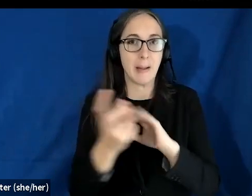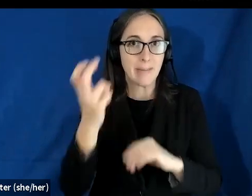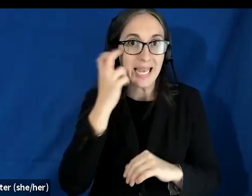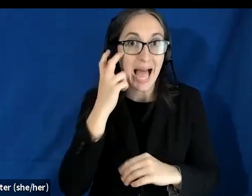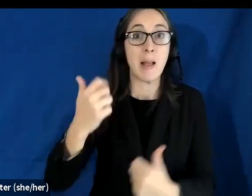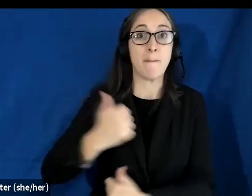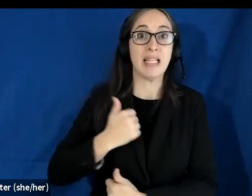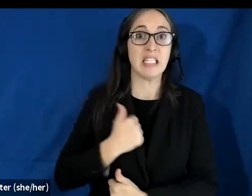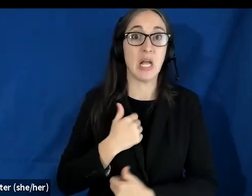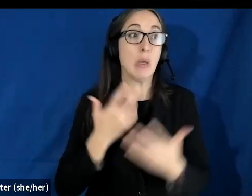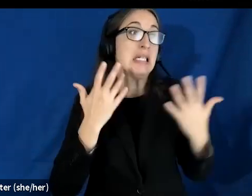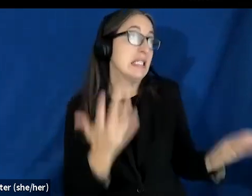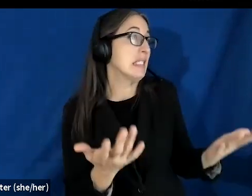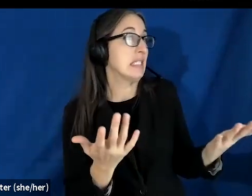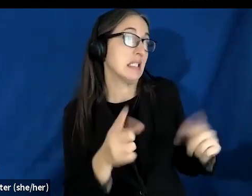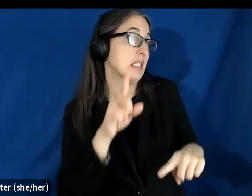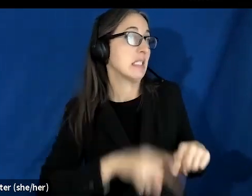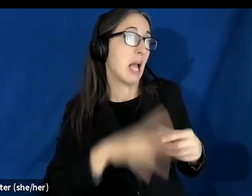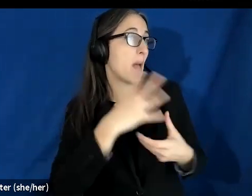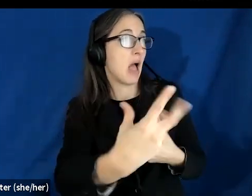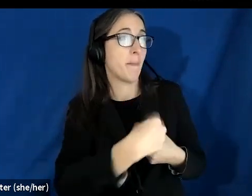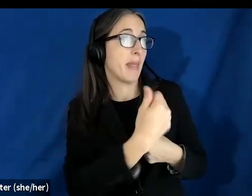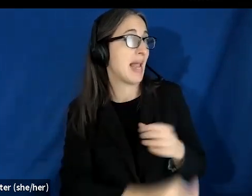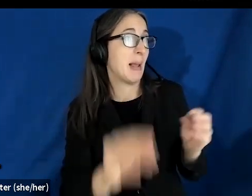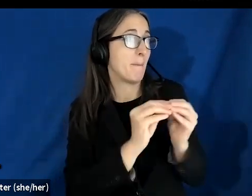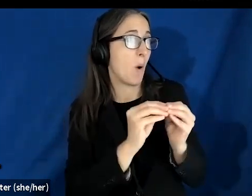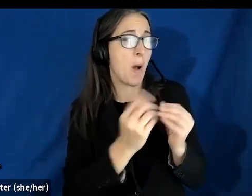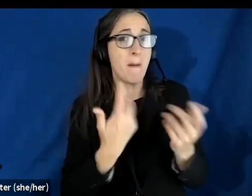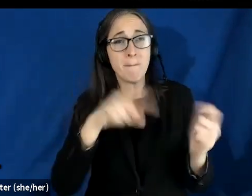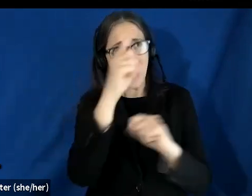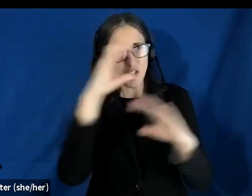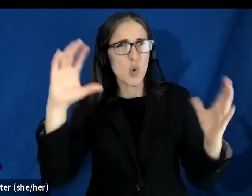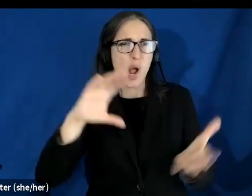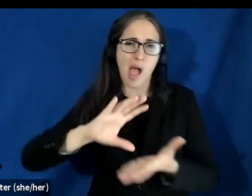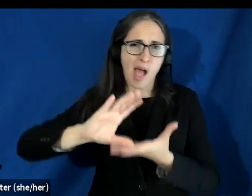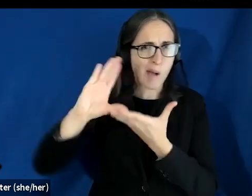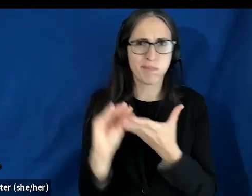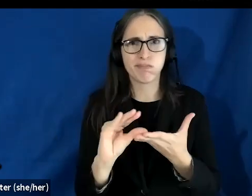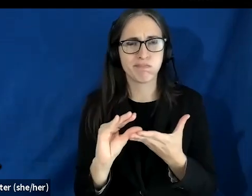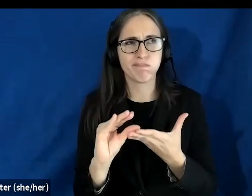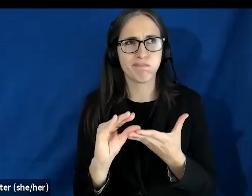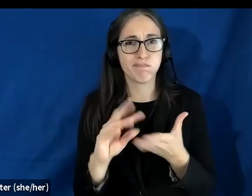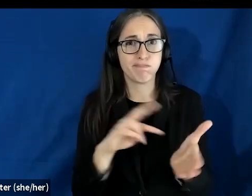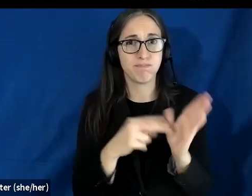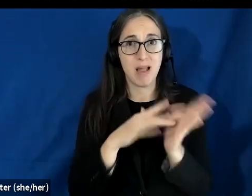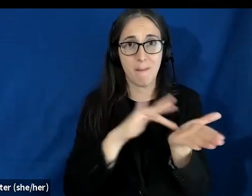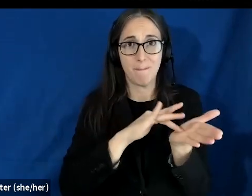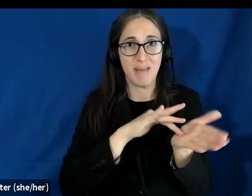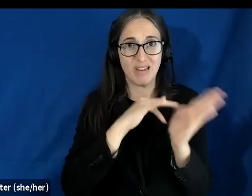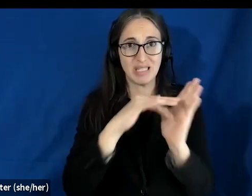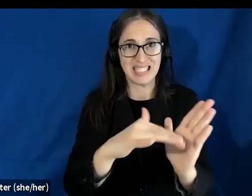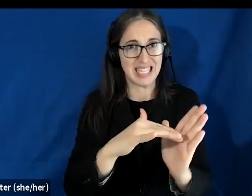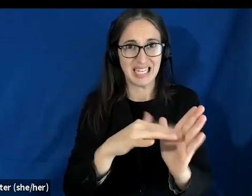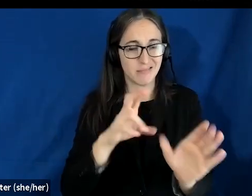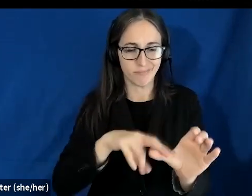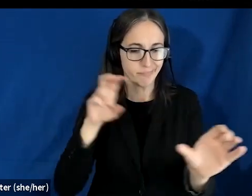hey, we can't have you anymore. And that really, really crushed my dreams, and I had to abandon my medical studies. So by the age of